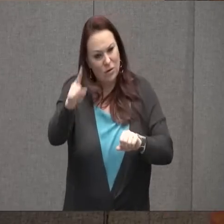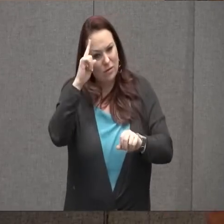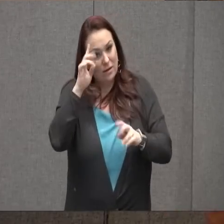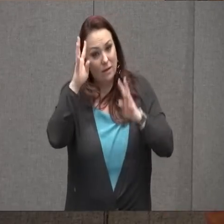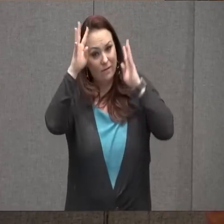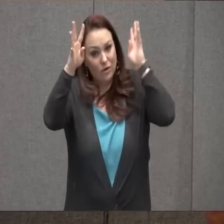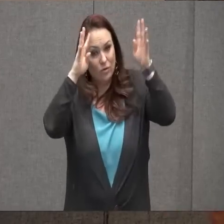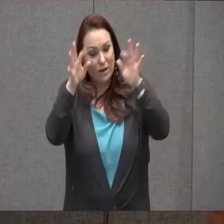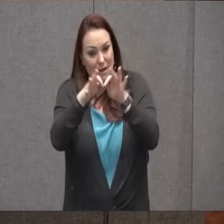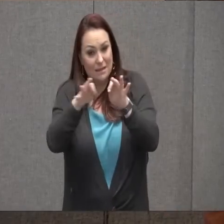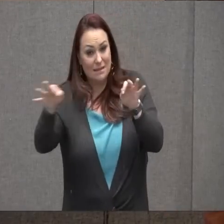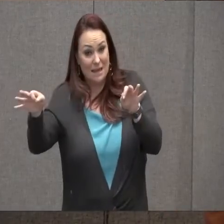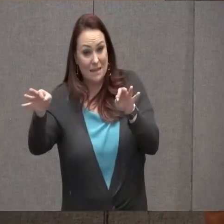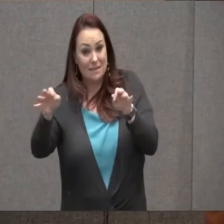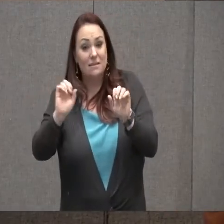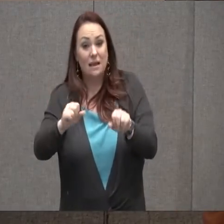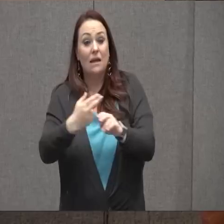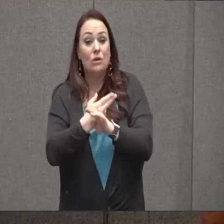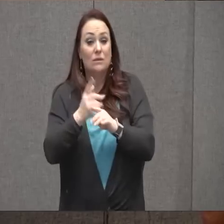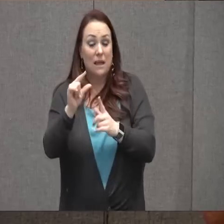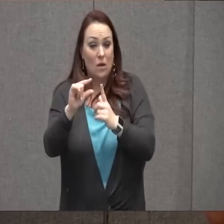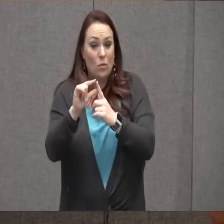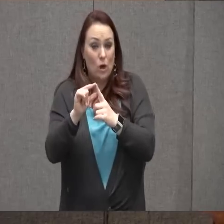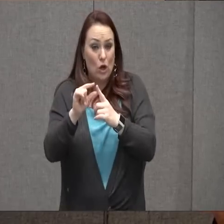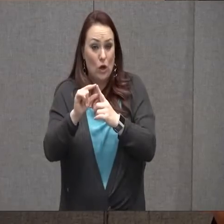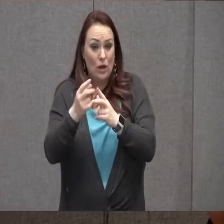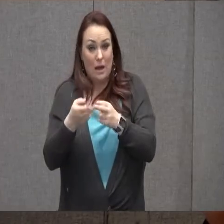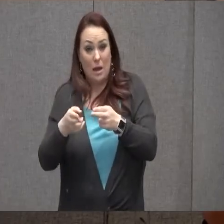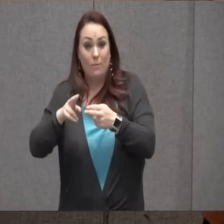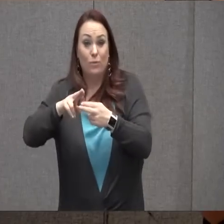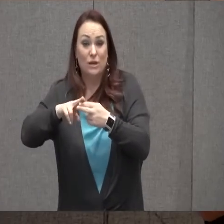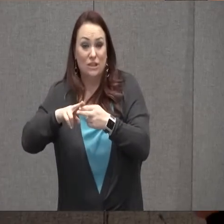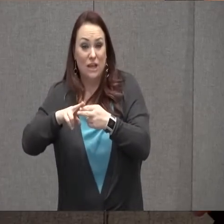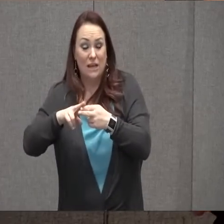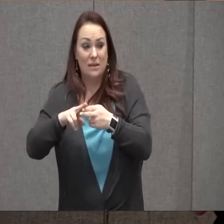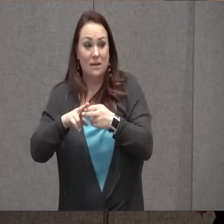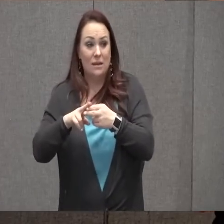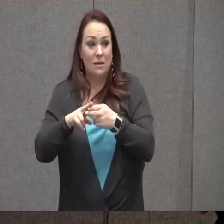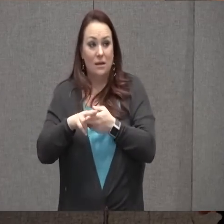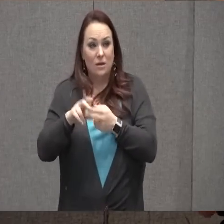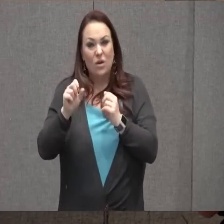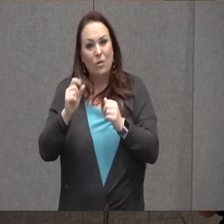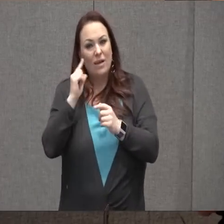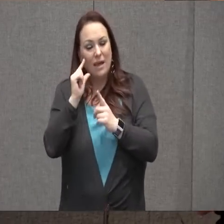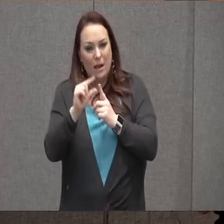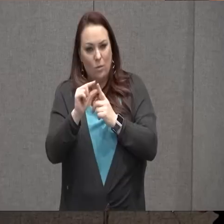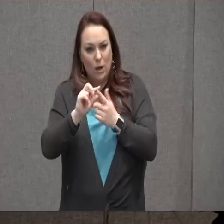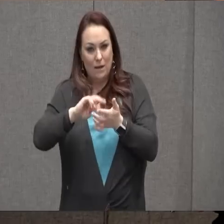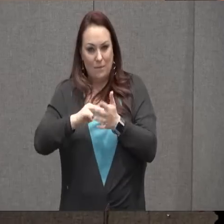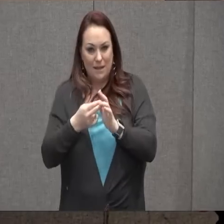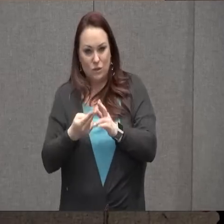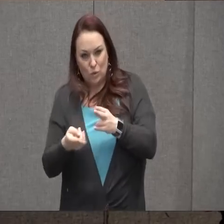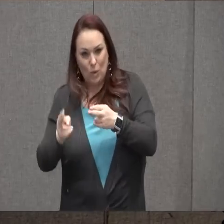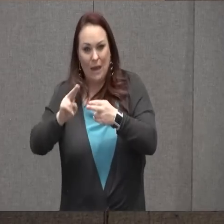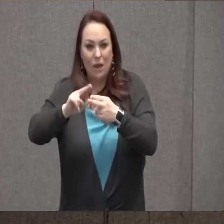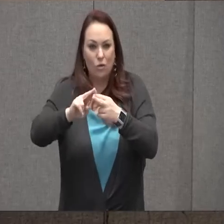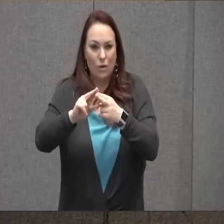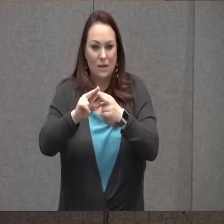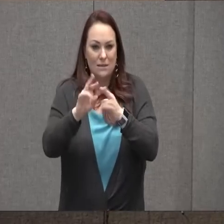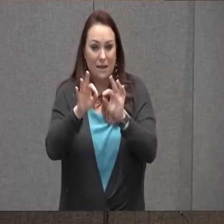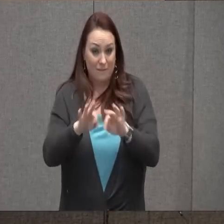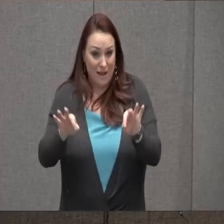that uses the word appreciate, where the word appreciate means to increase in value? Go ahead and say it into your